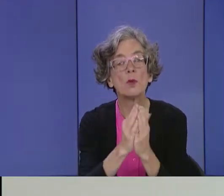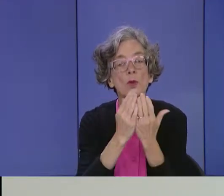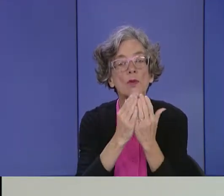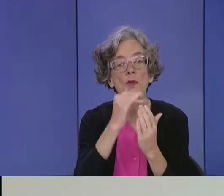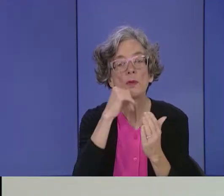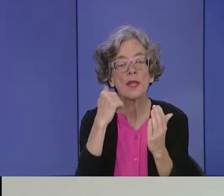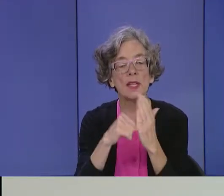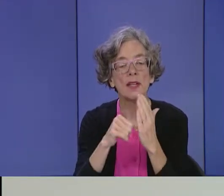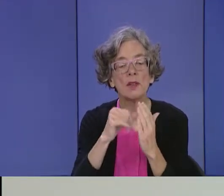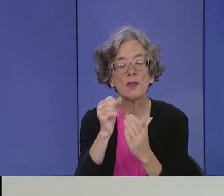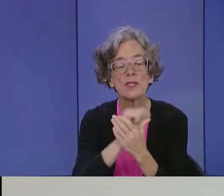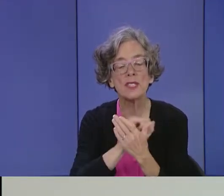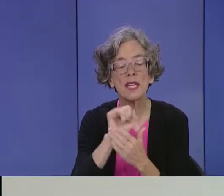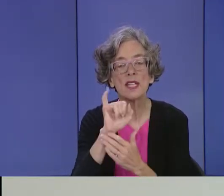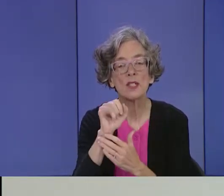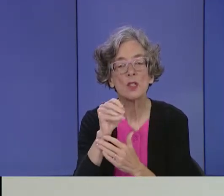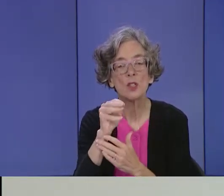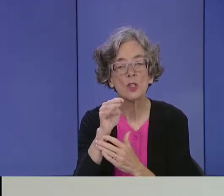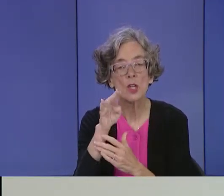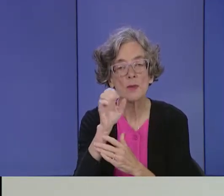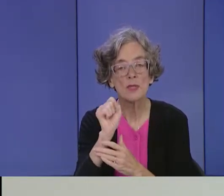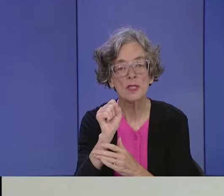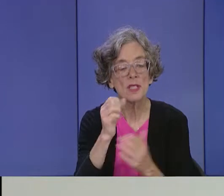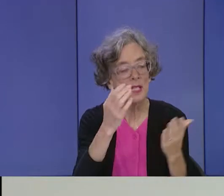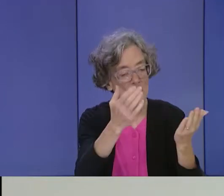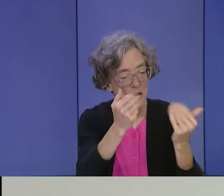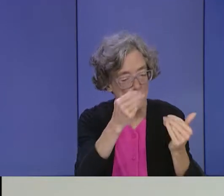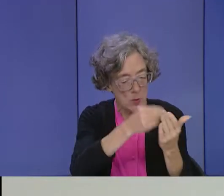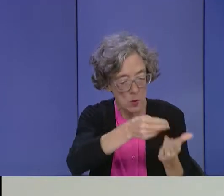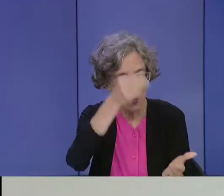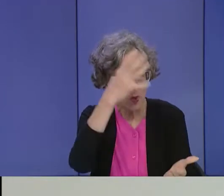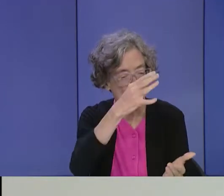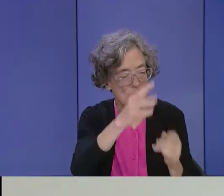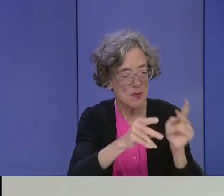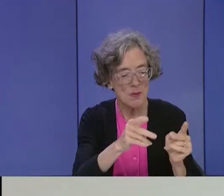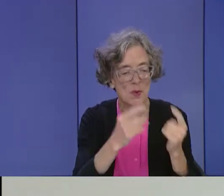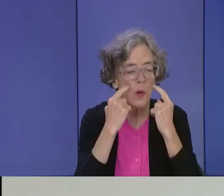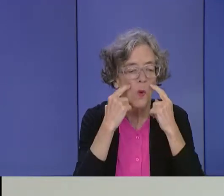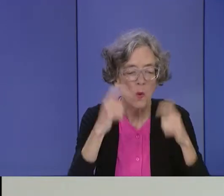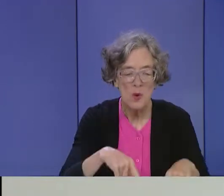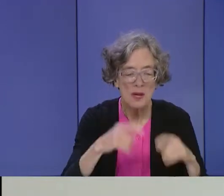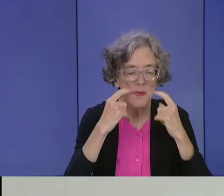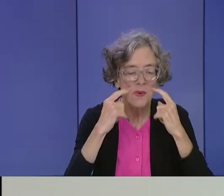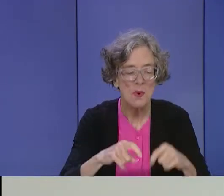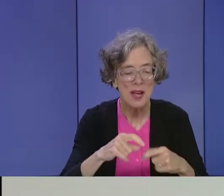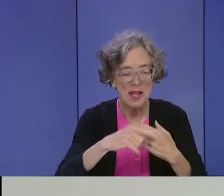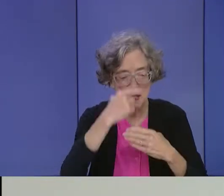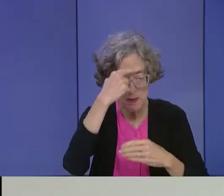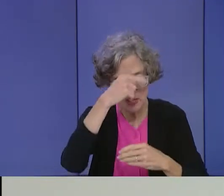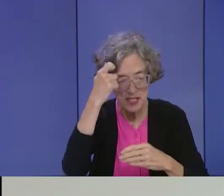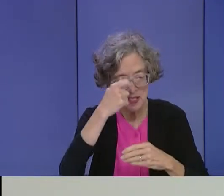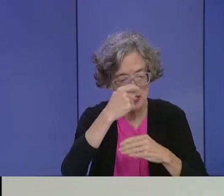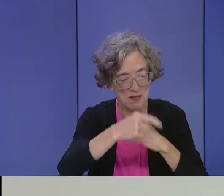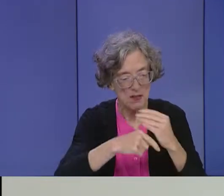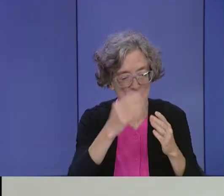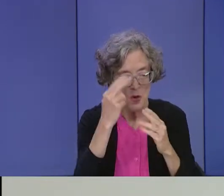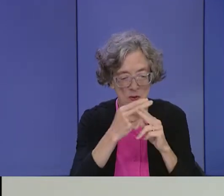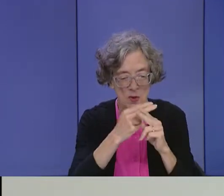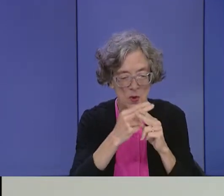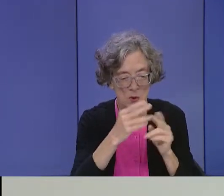from the letter of St. James. Come now, you rich, weep and wail over your impending